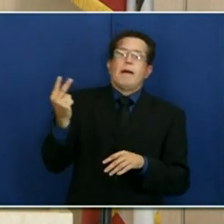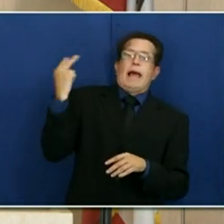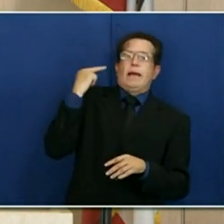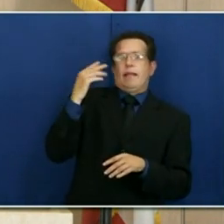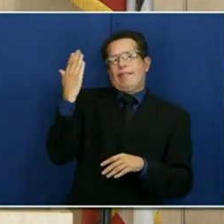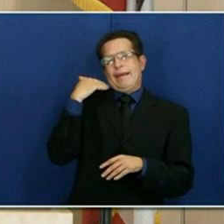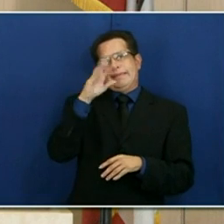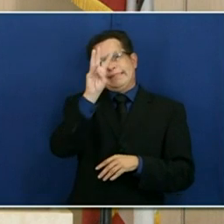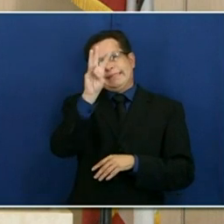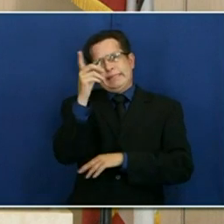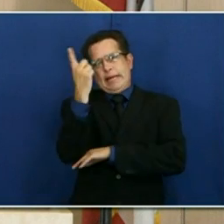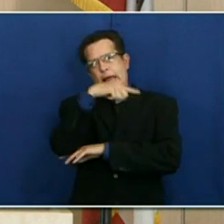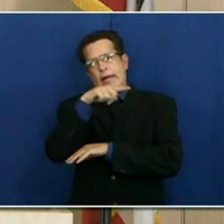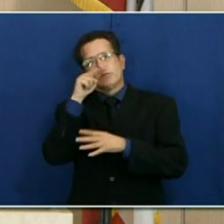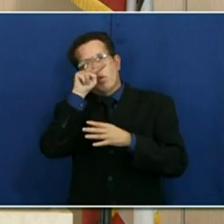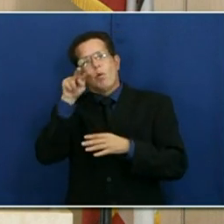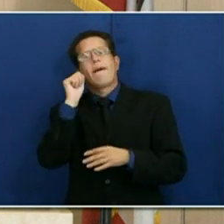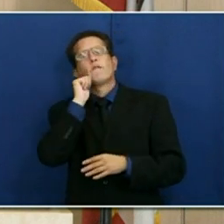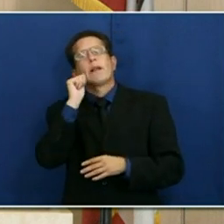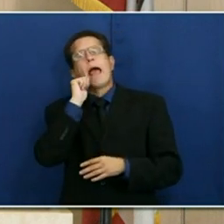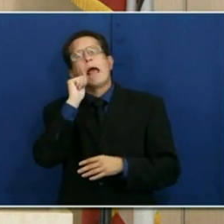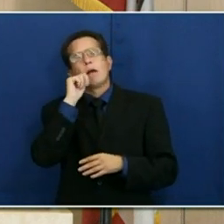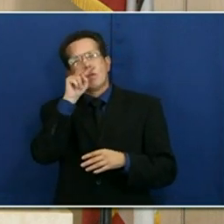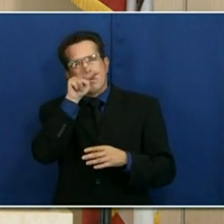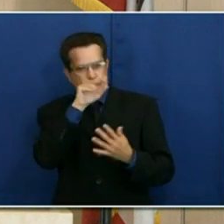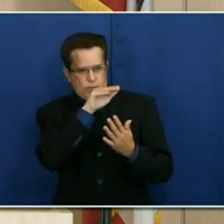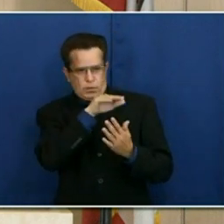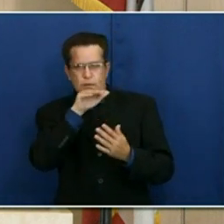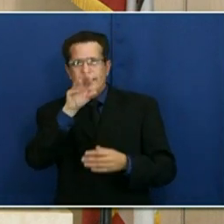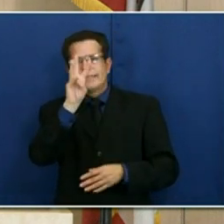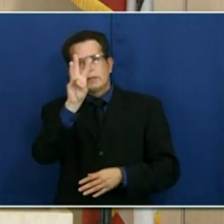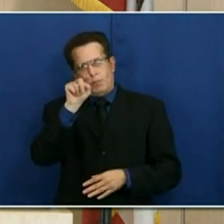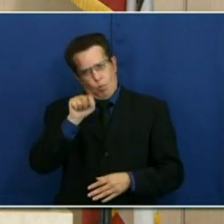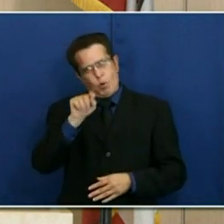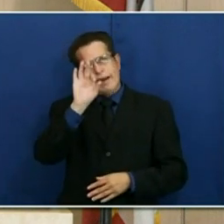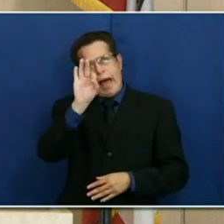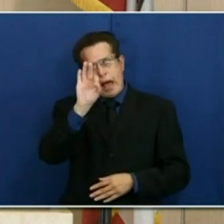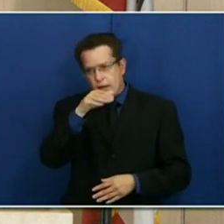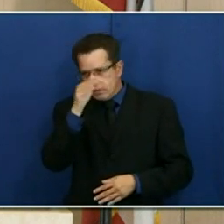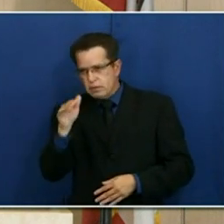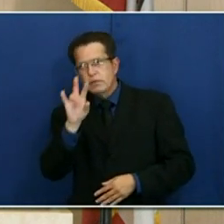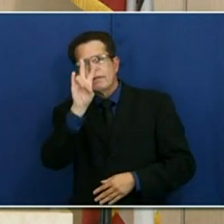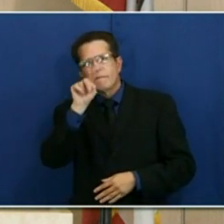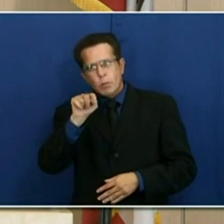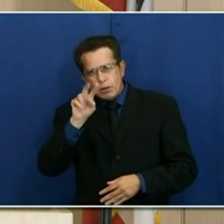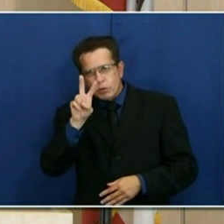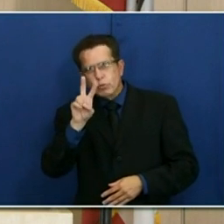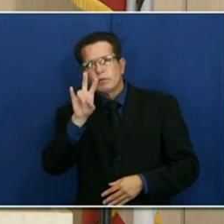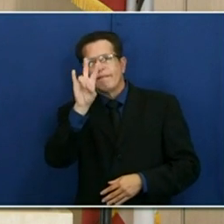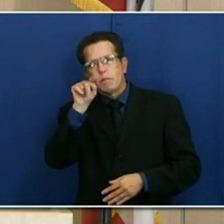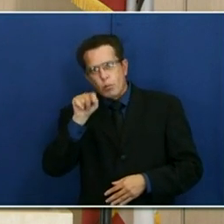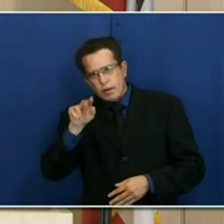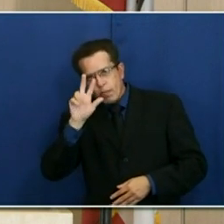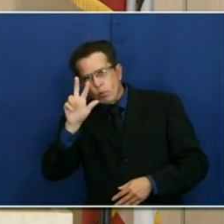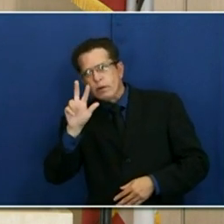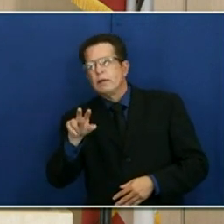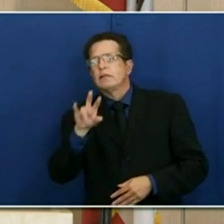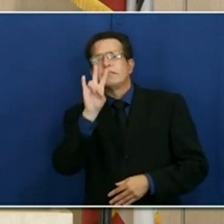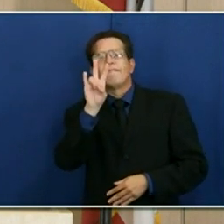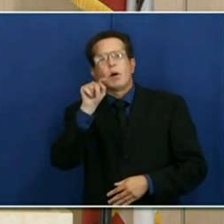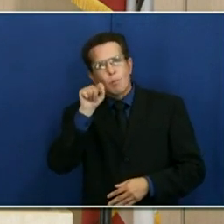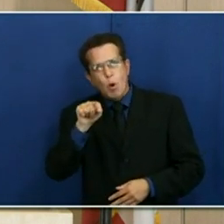our unadjusted case rates by day, you will see it go from 6.9, 7.2, 7.3,